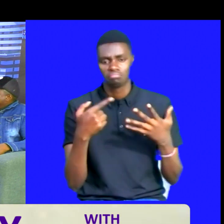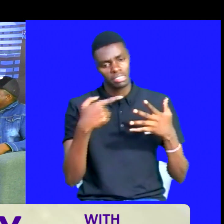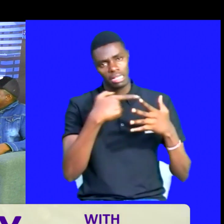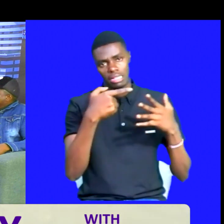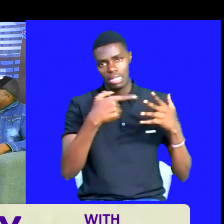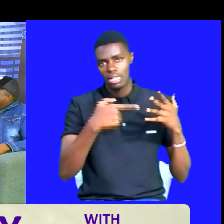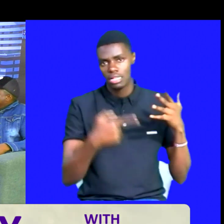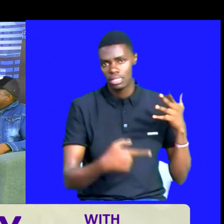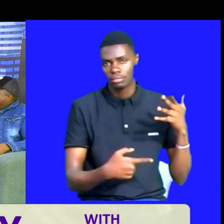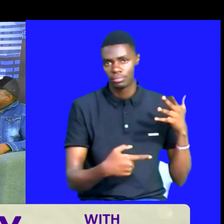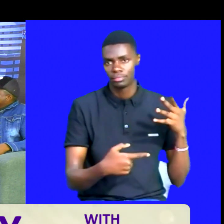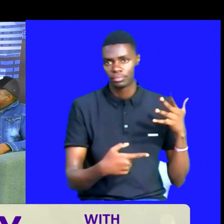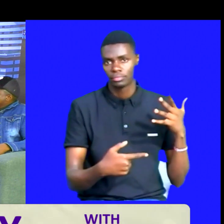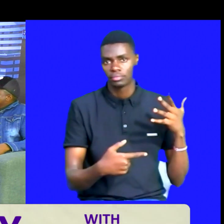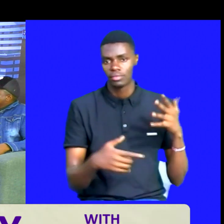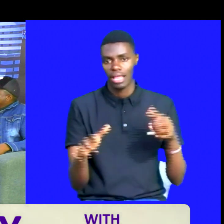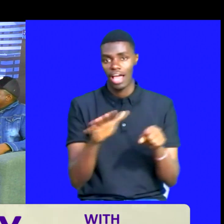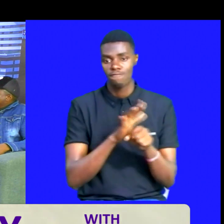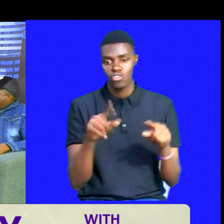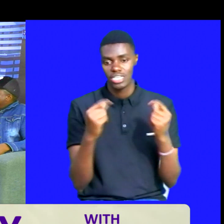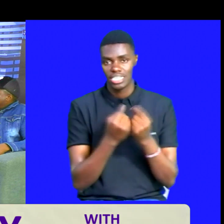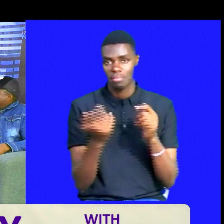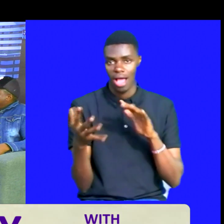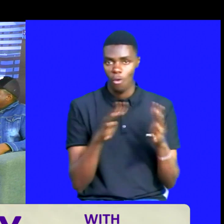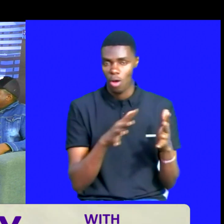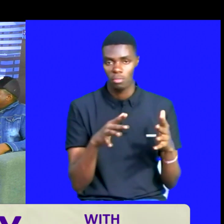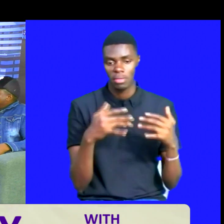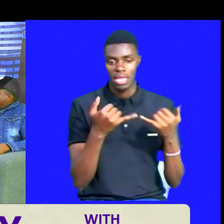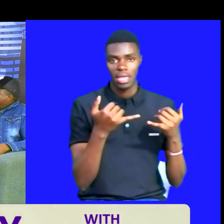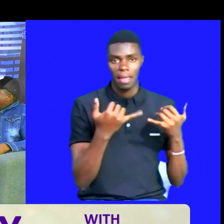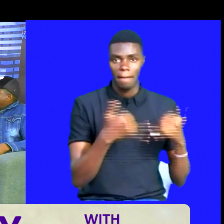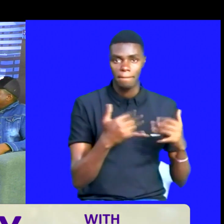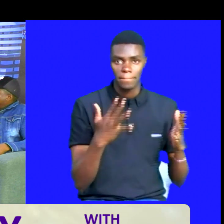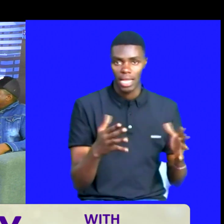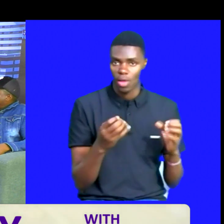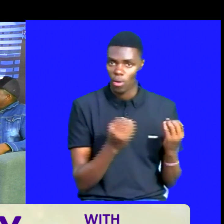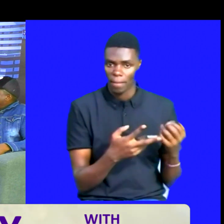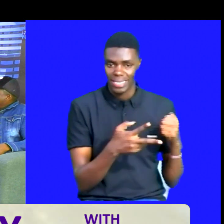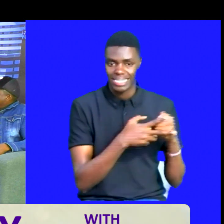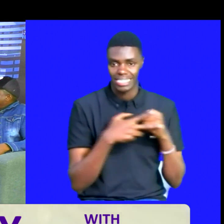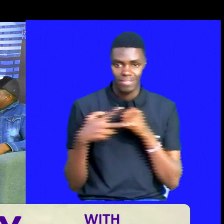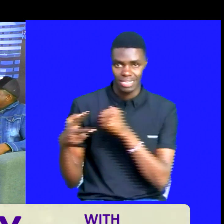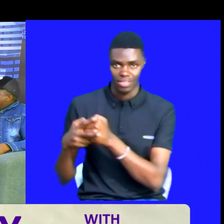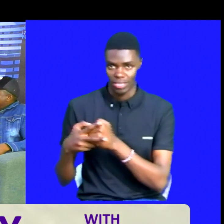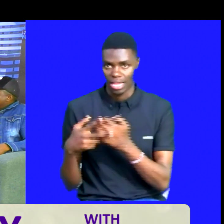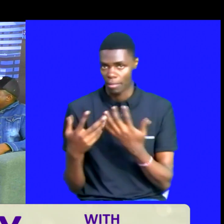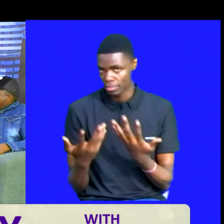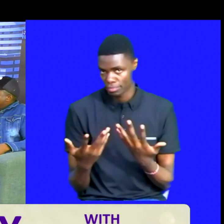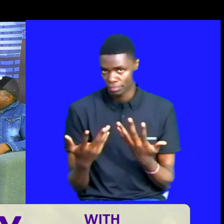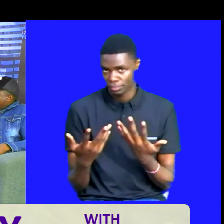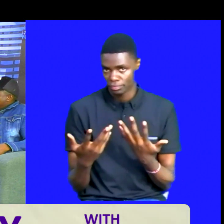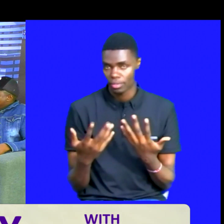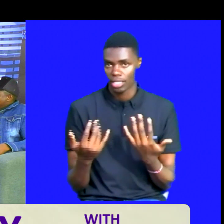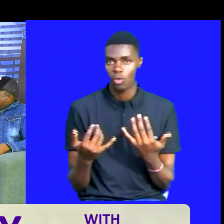how a full team is. It's seven full team members, right? Tupeleke tuna